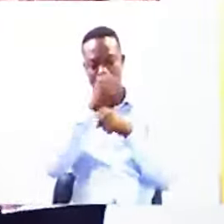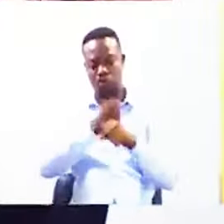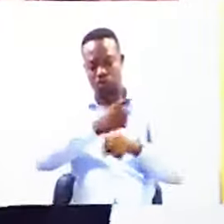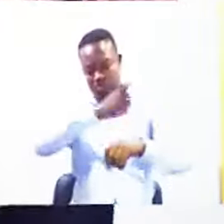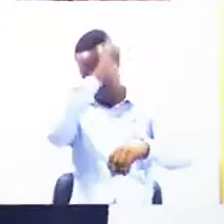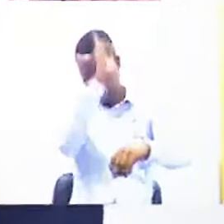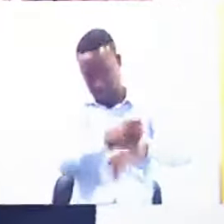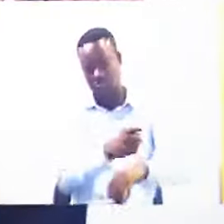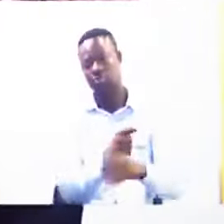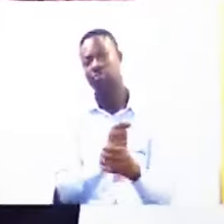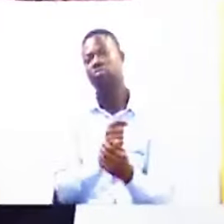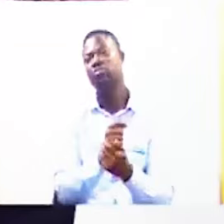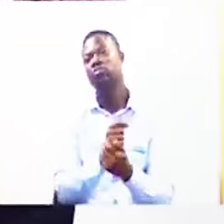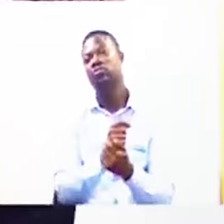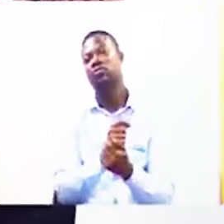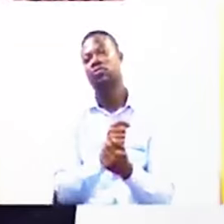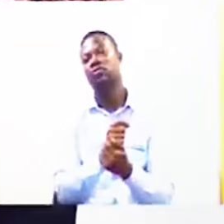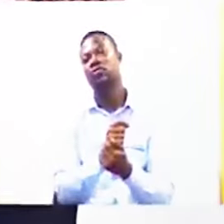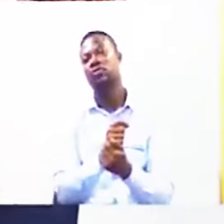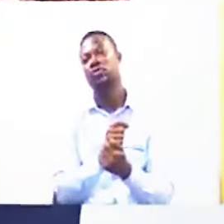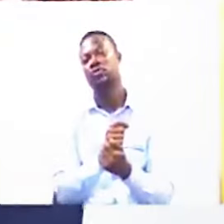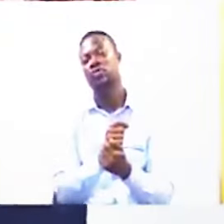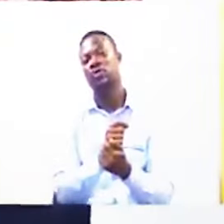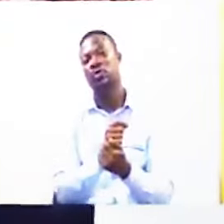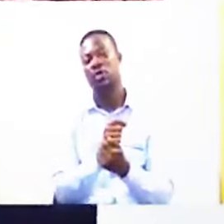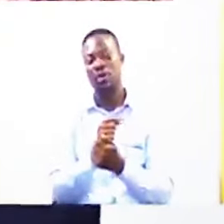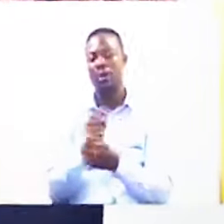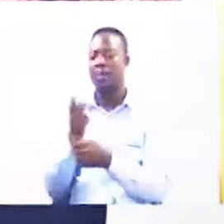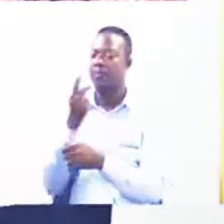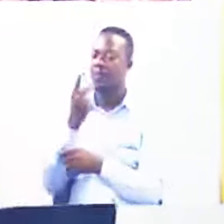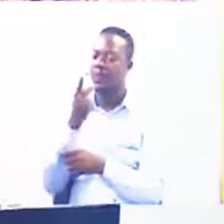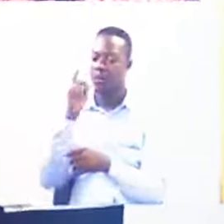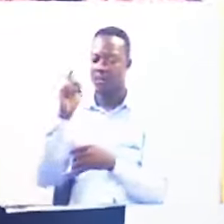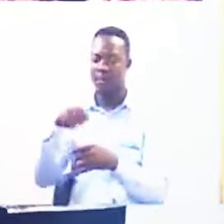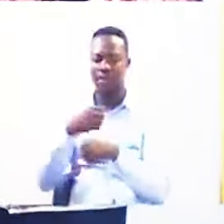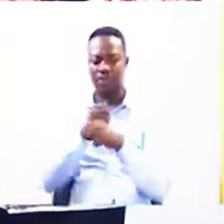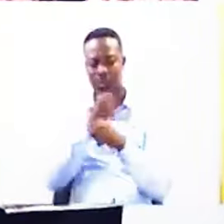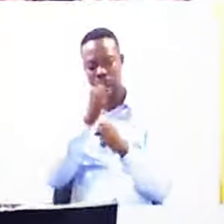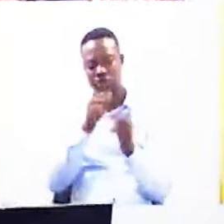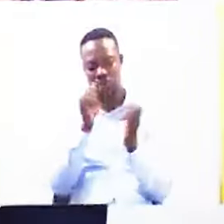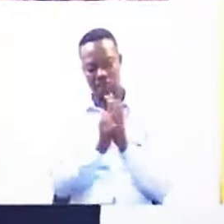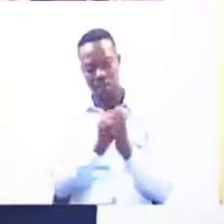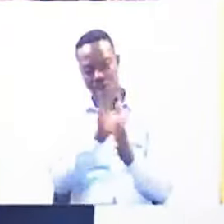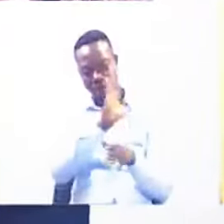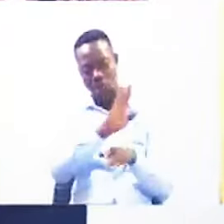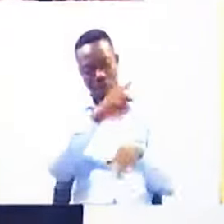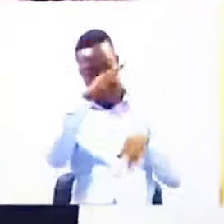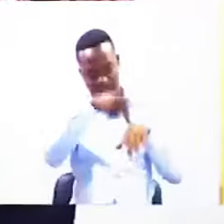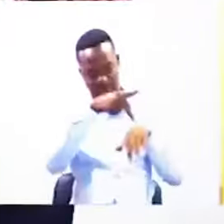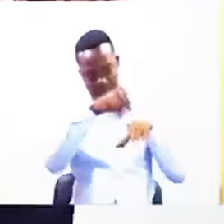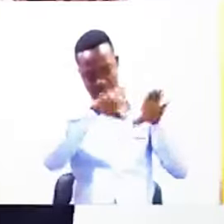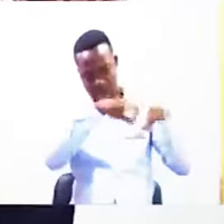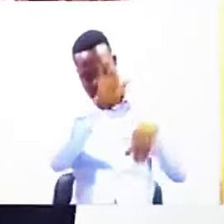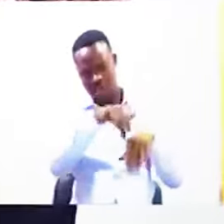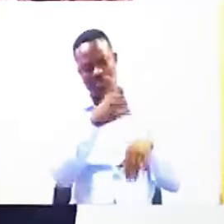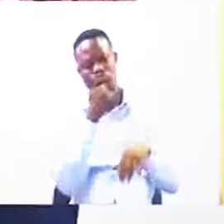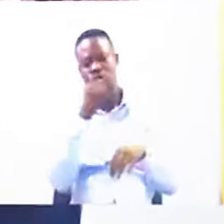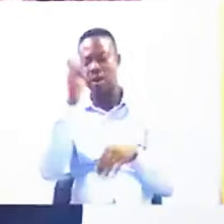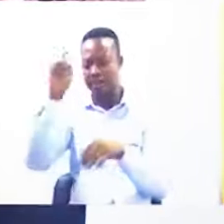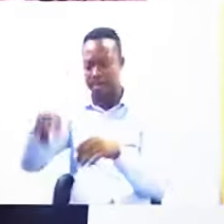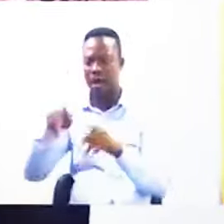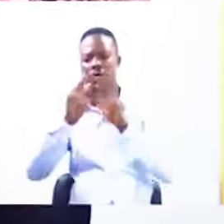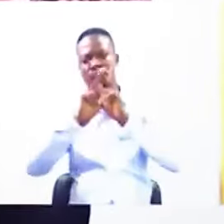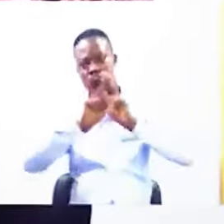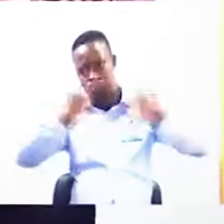straight. Paul had to dispute Peter's action by opposing him to his face. He did that publicly,